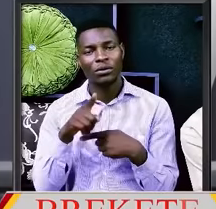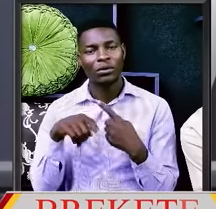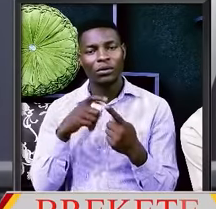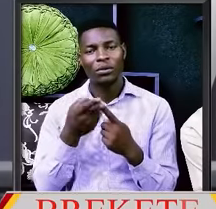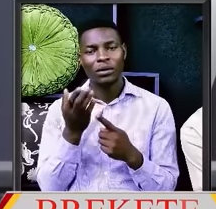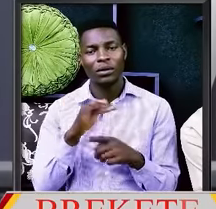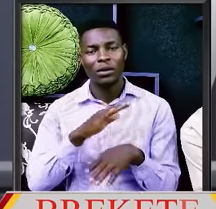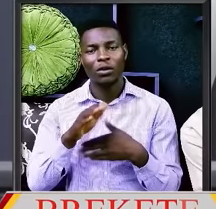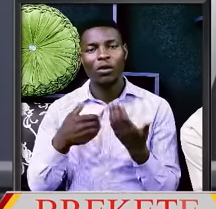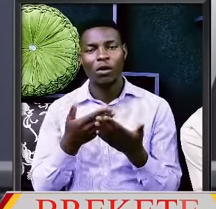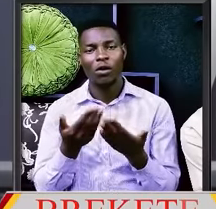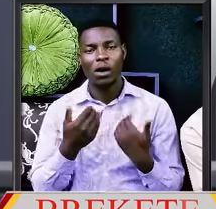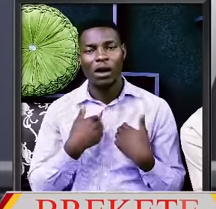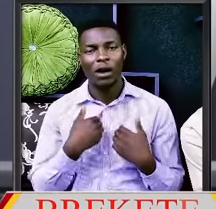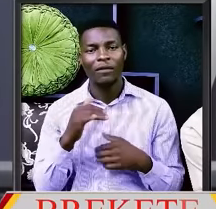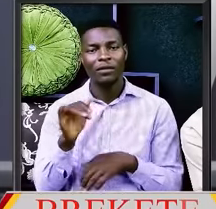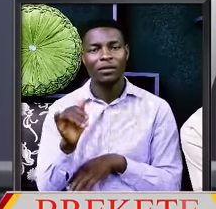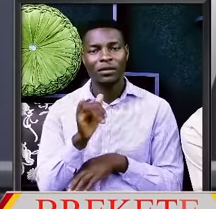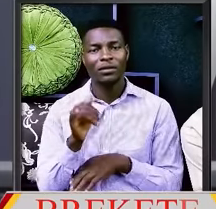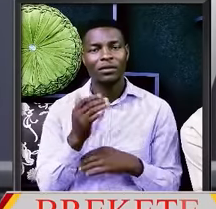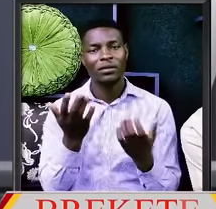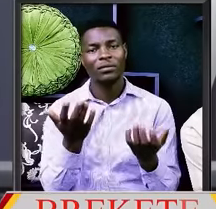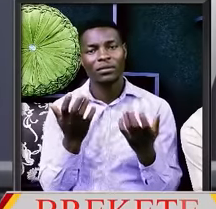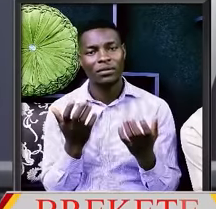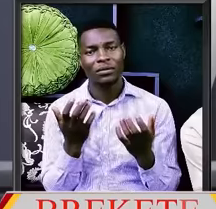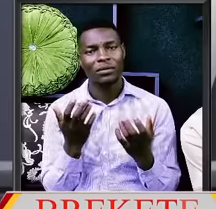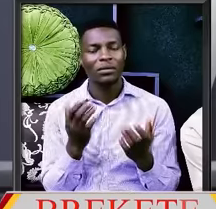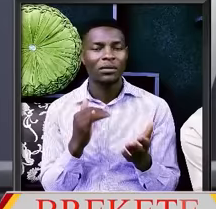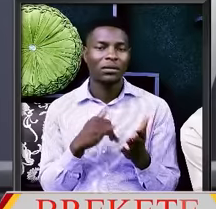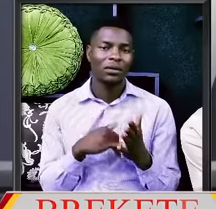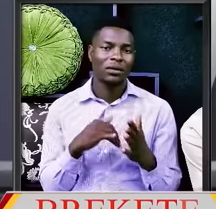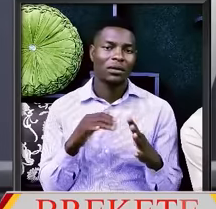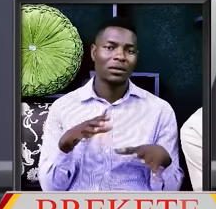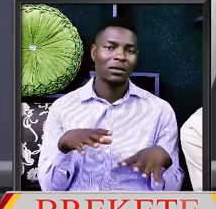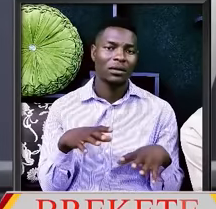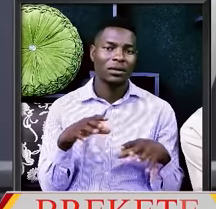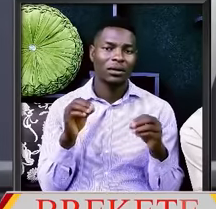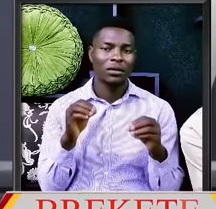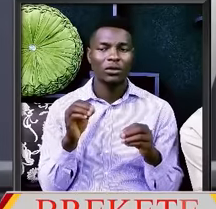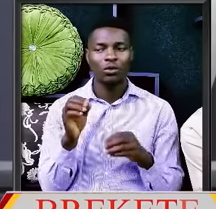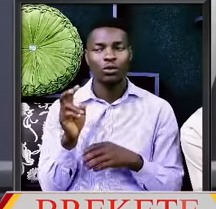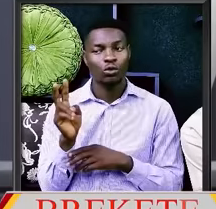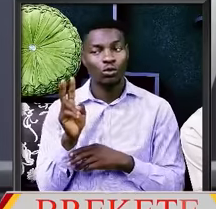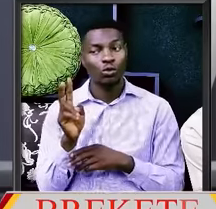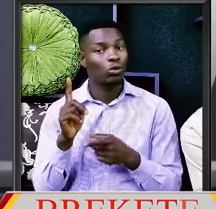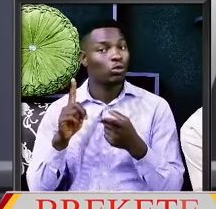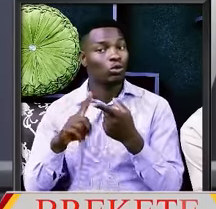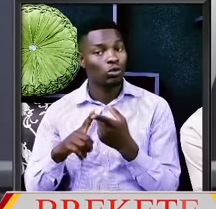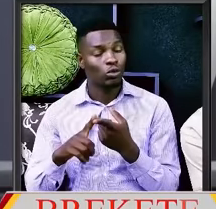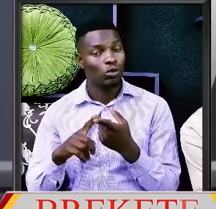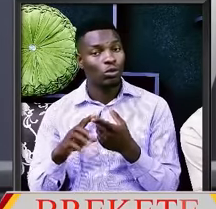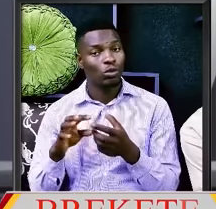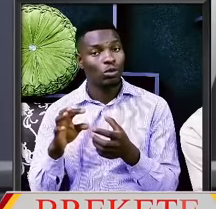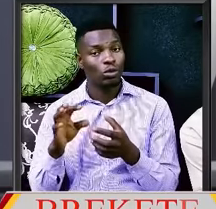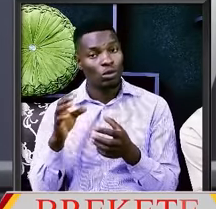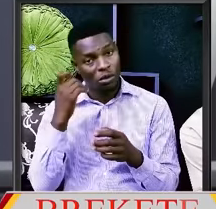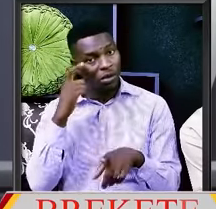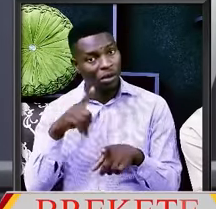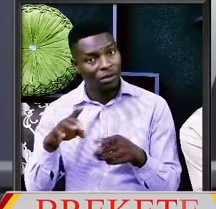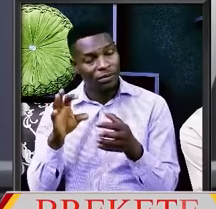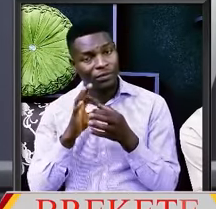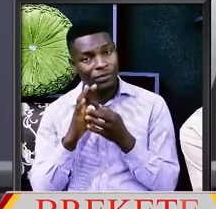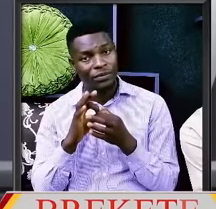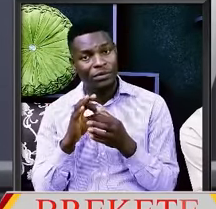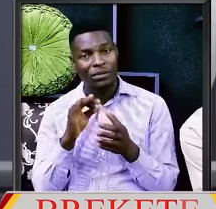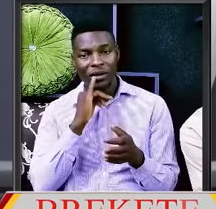same intention. Mm. It takes two to tango. You cannot be against and be in. Either you